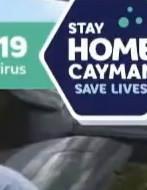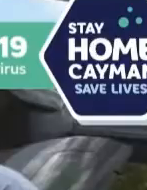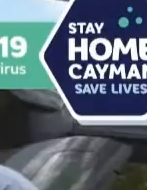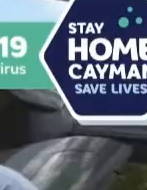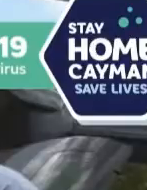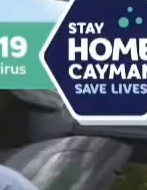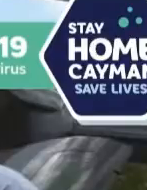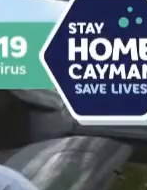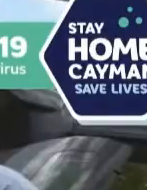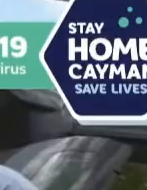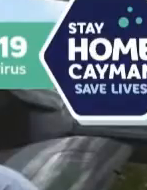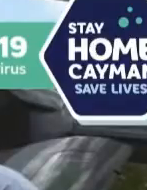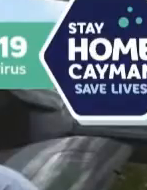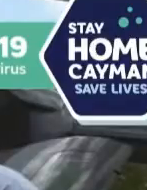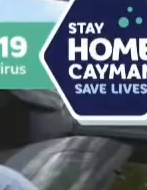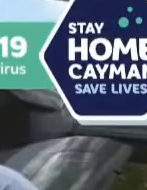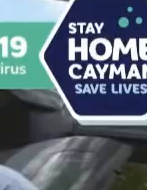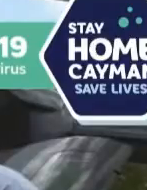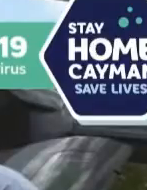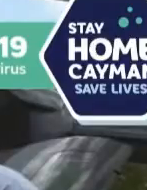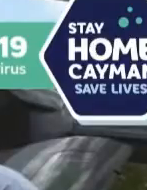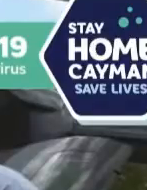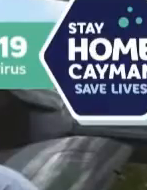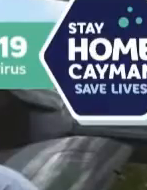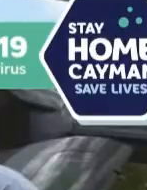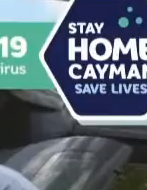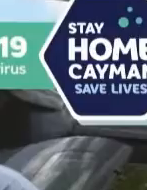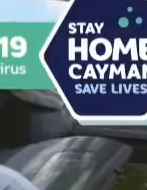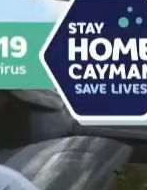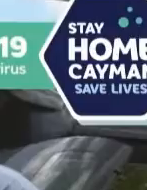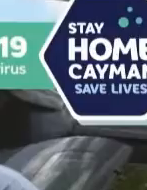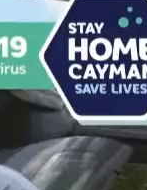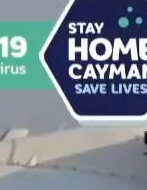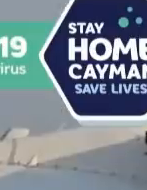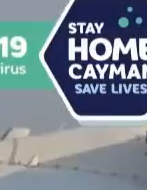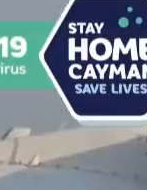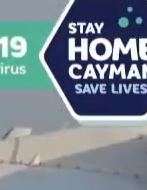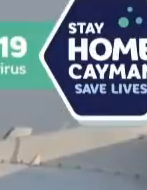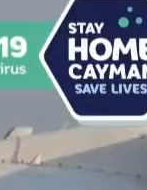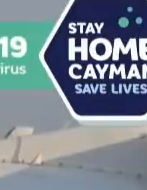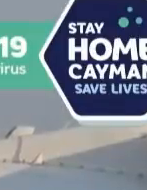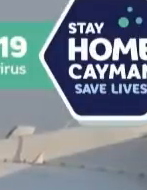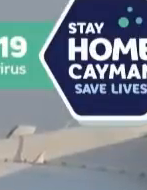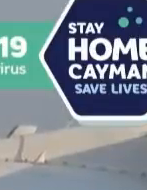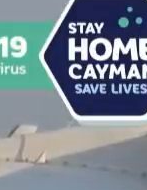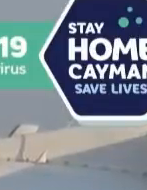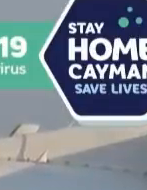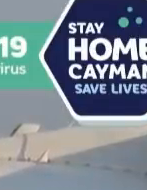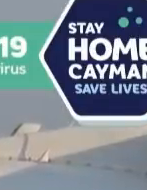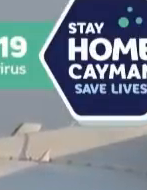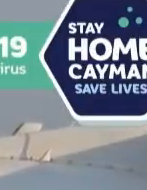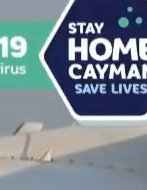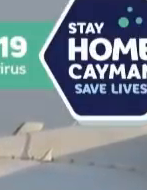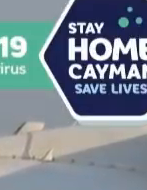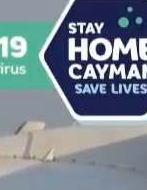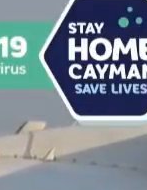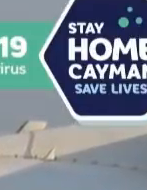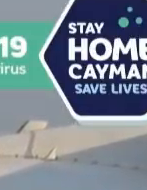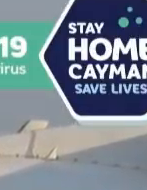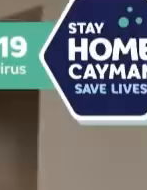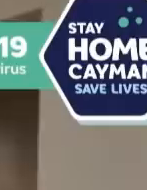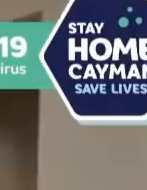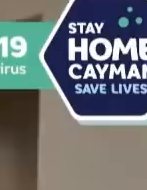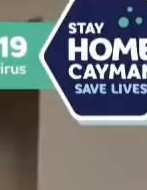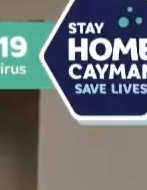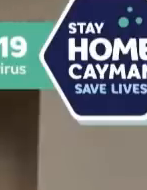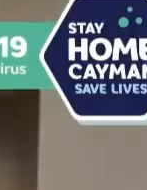your stories and experiences and let us as a community start the gratitude trend to the many people putting their lives on the front line. Whether you have a family member on